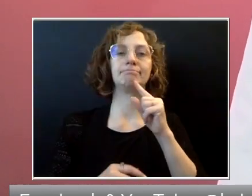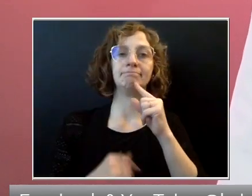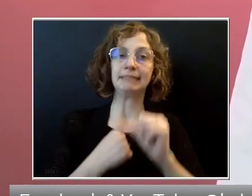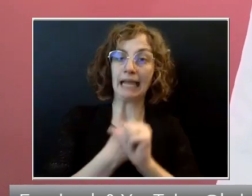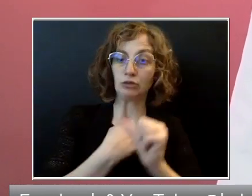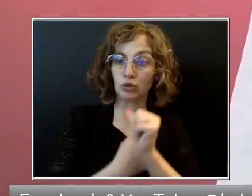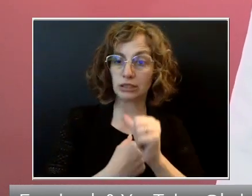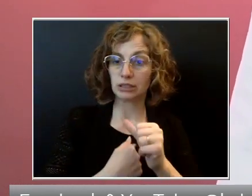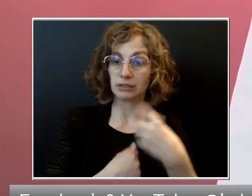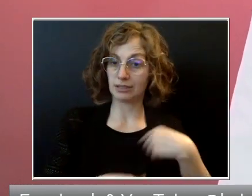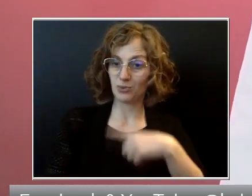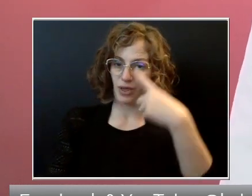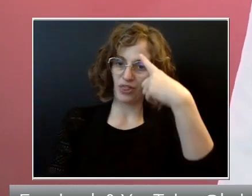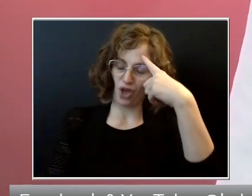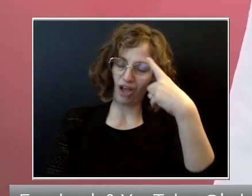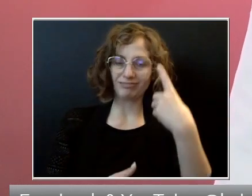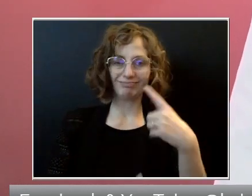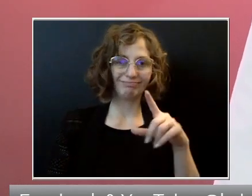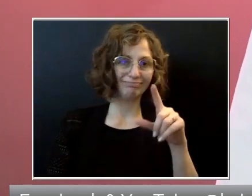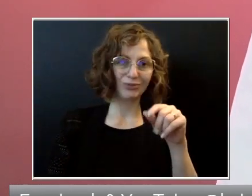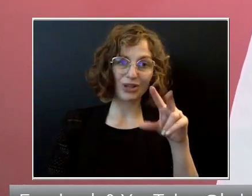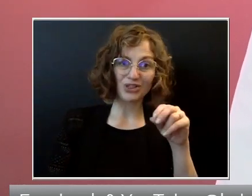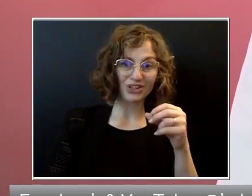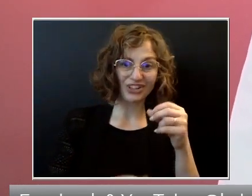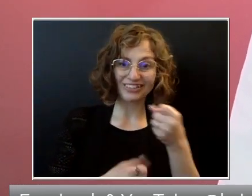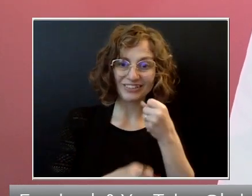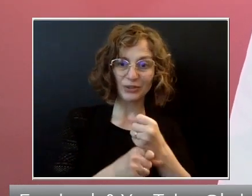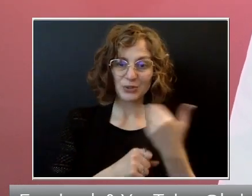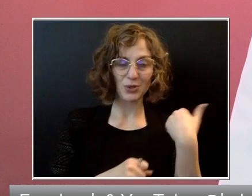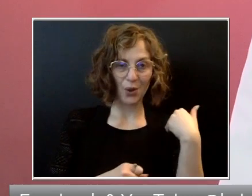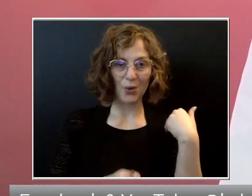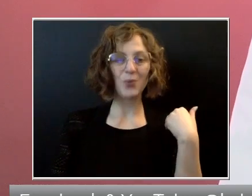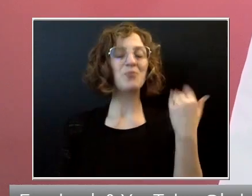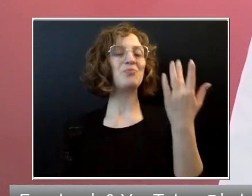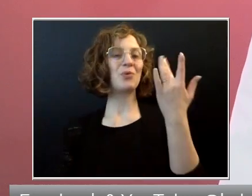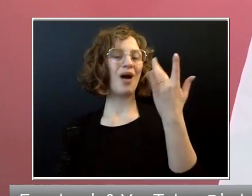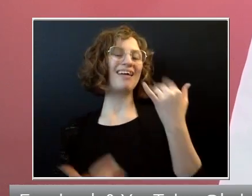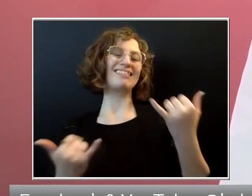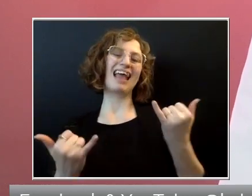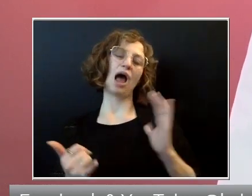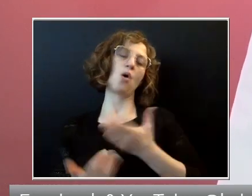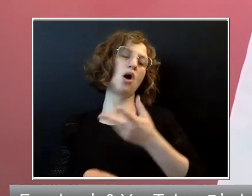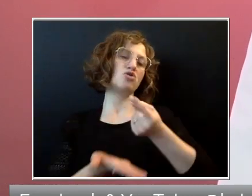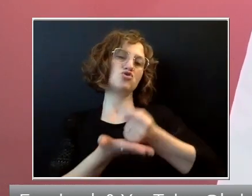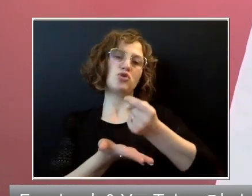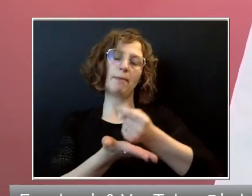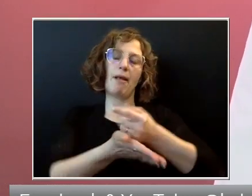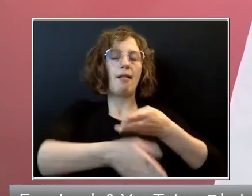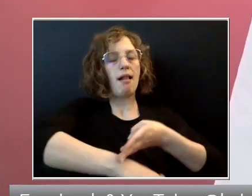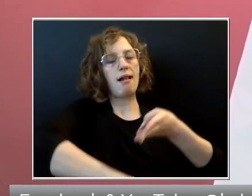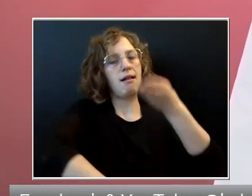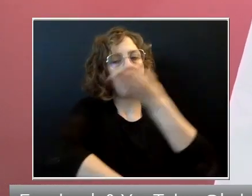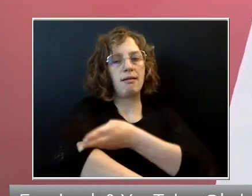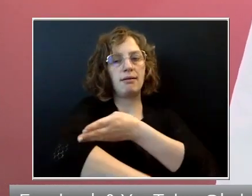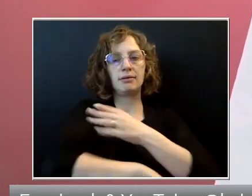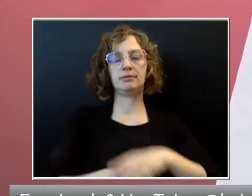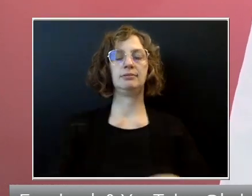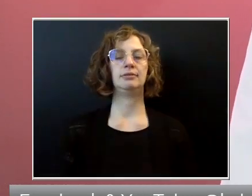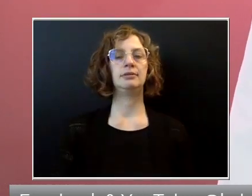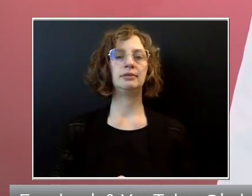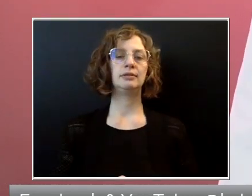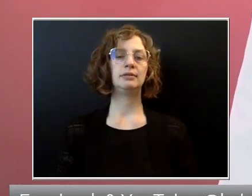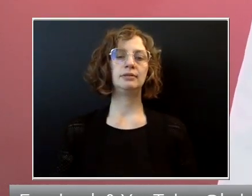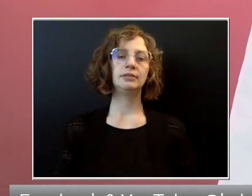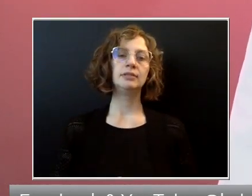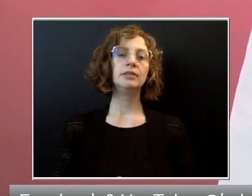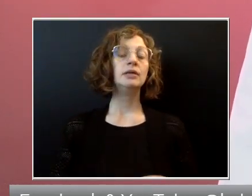And a lot of that is because we have better treatments for the disease. But you know, when you